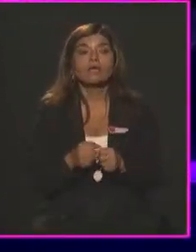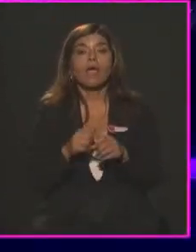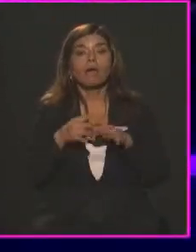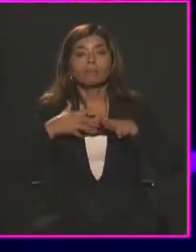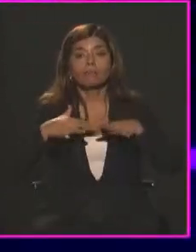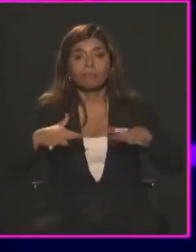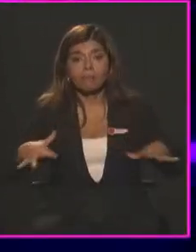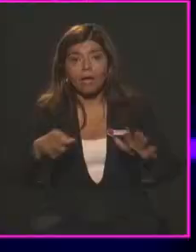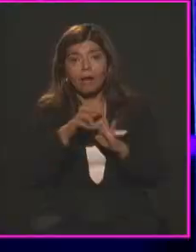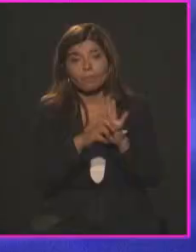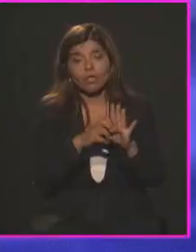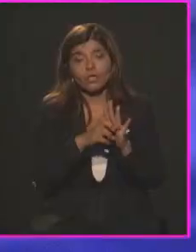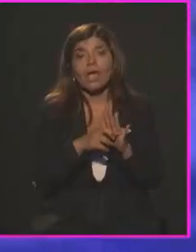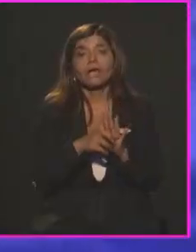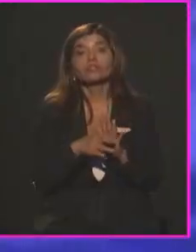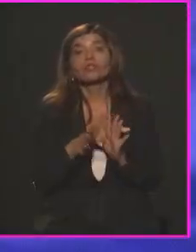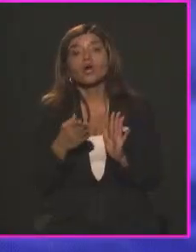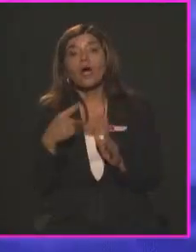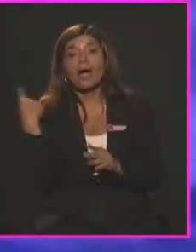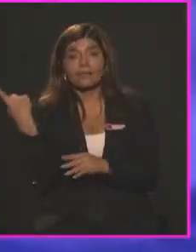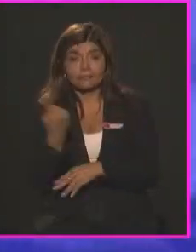a national one.